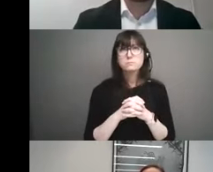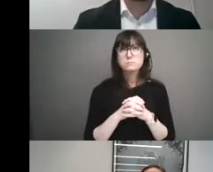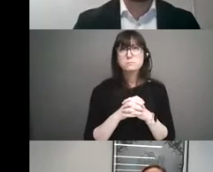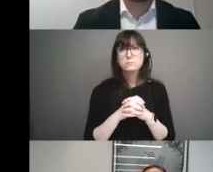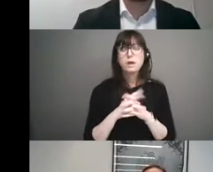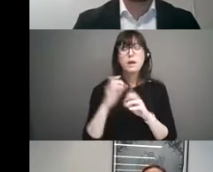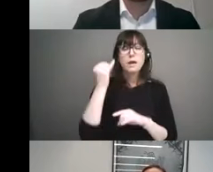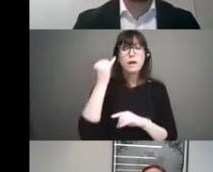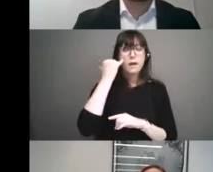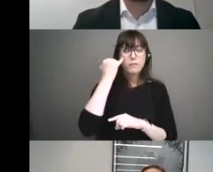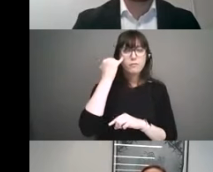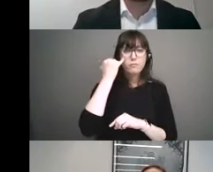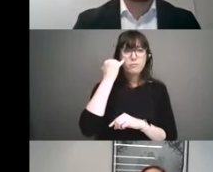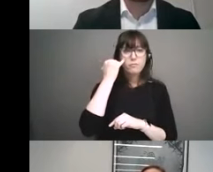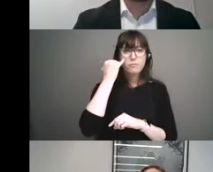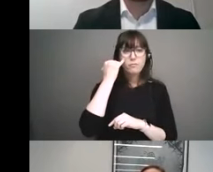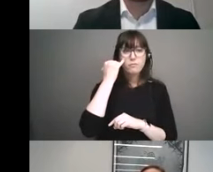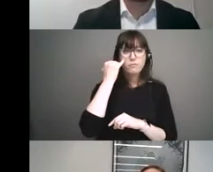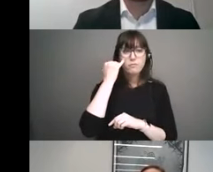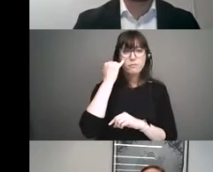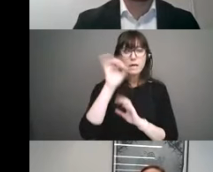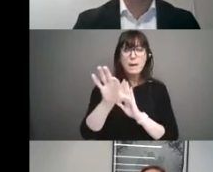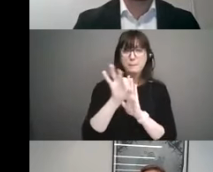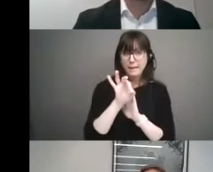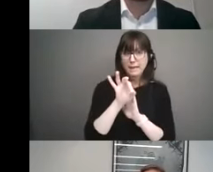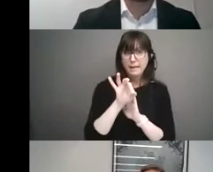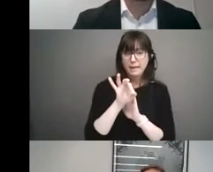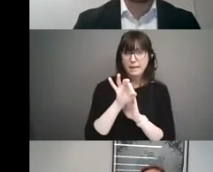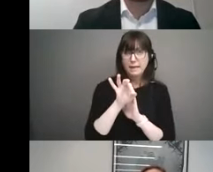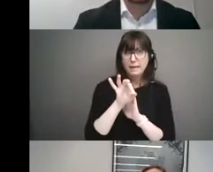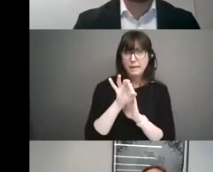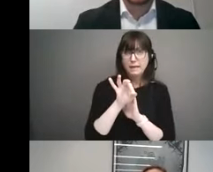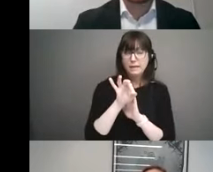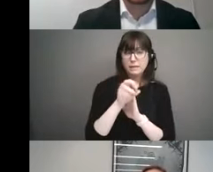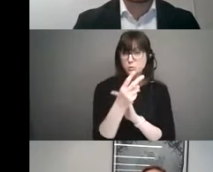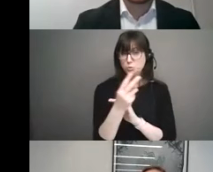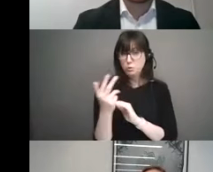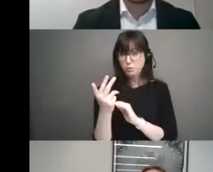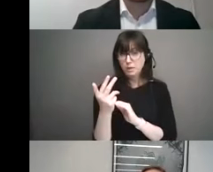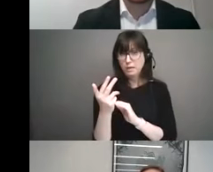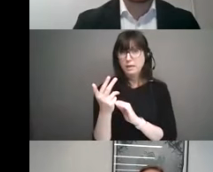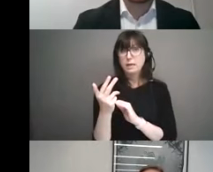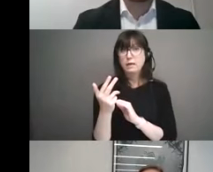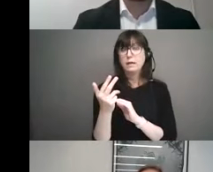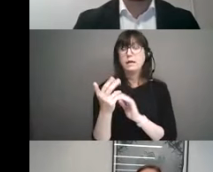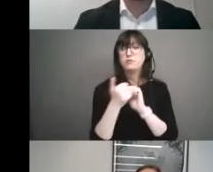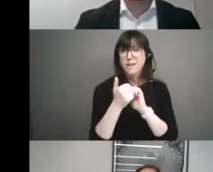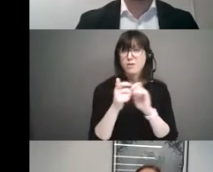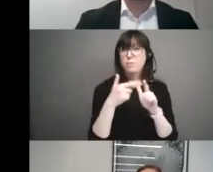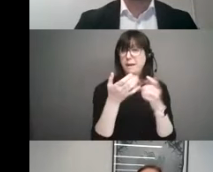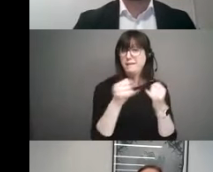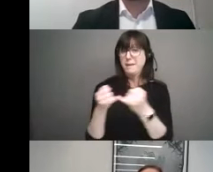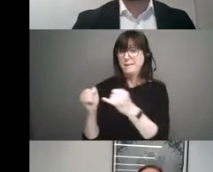appoint attorneys jointly and severally is difficult. Why I think that is because truly